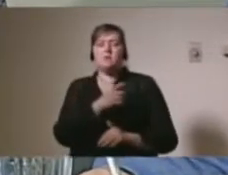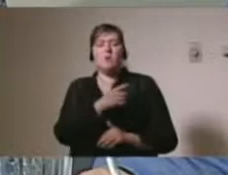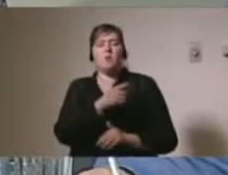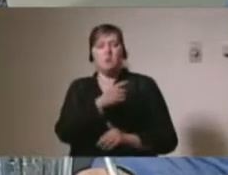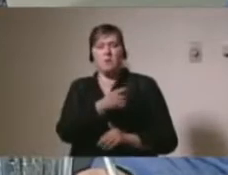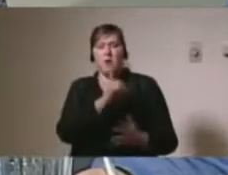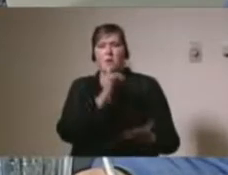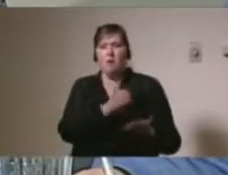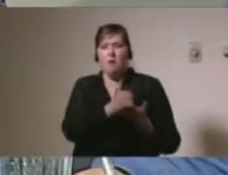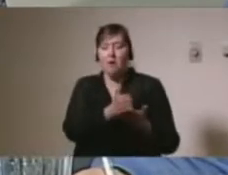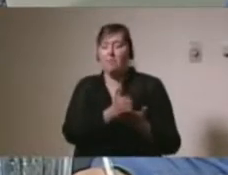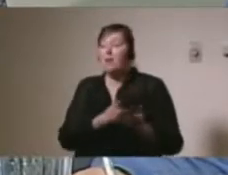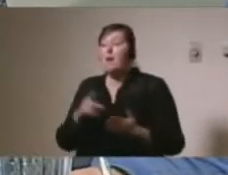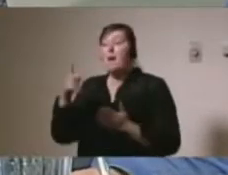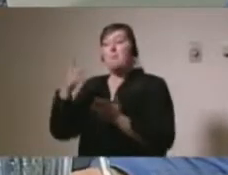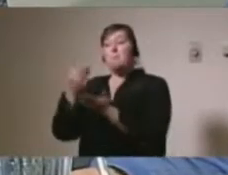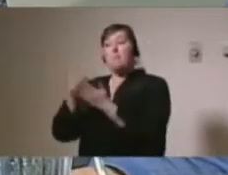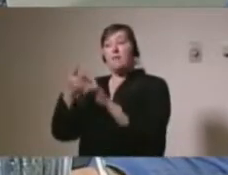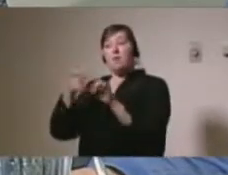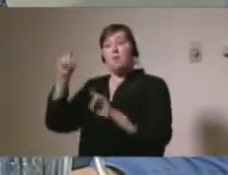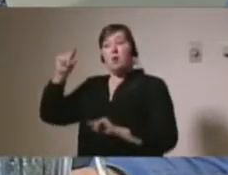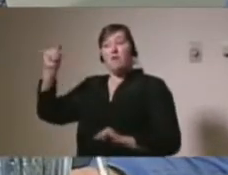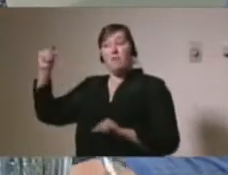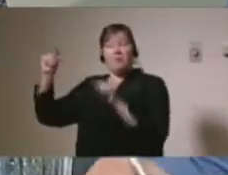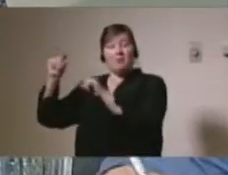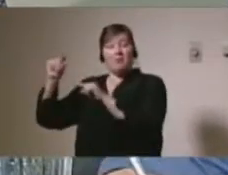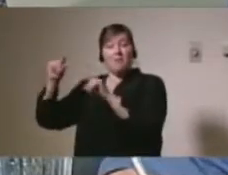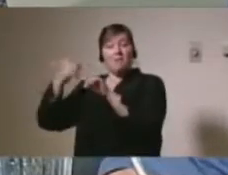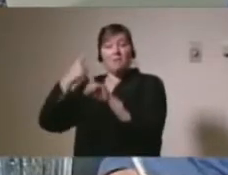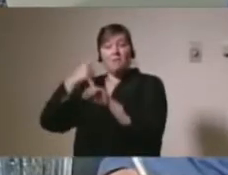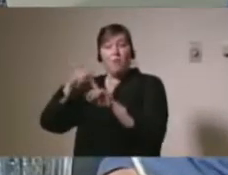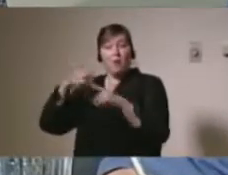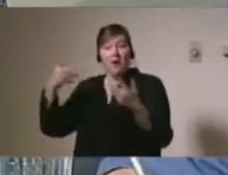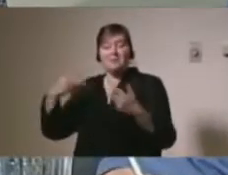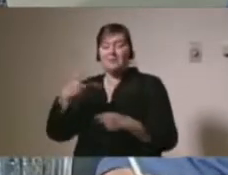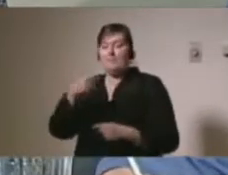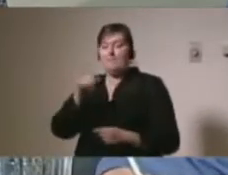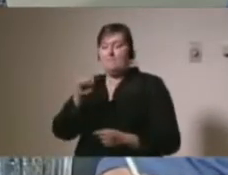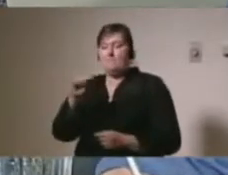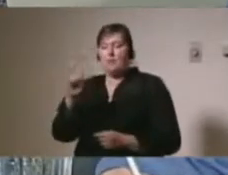we get from the government is for the passbook,